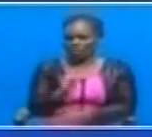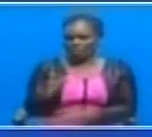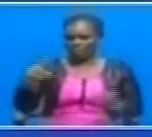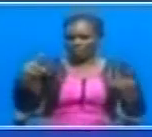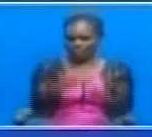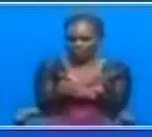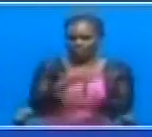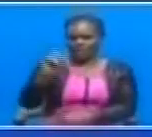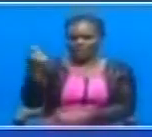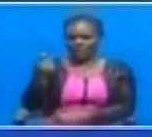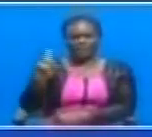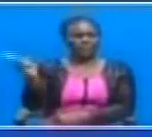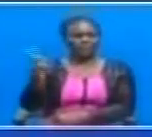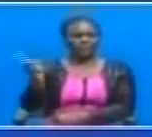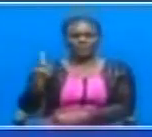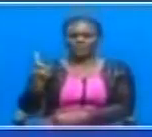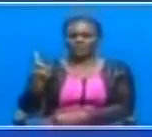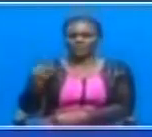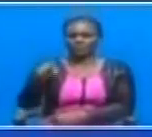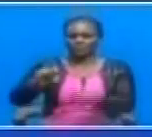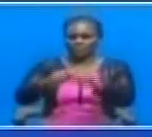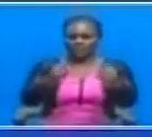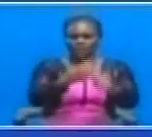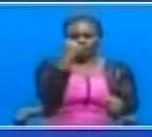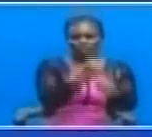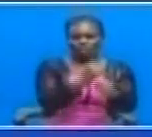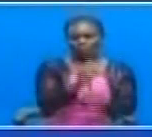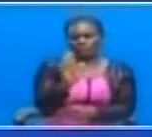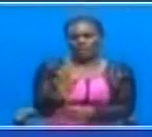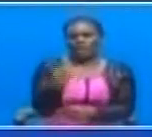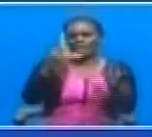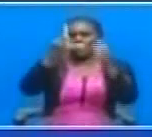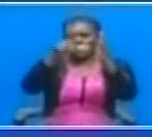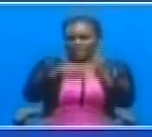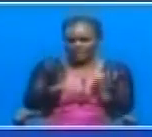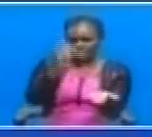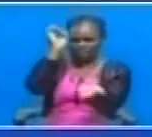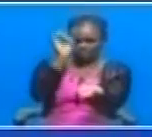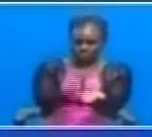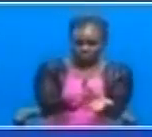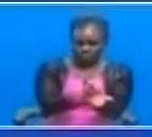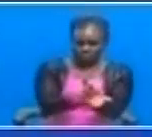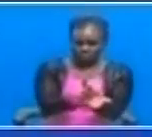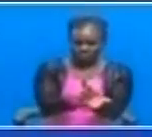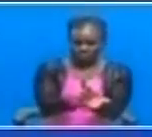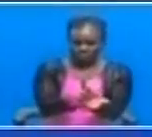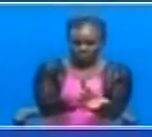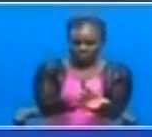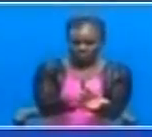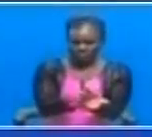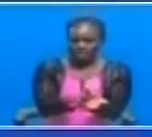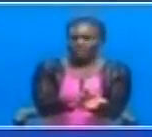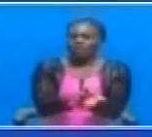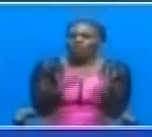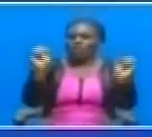conflict with Kenyan President Jomo Kenyatta destroyed his career. He was allegedly fired and blacklisted in Kenya, finding